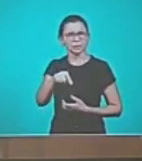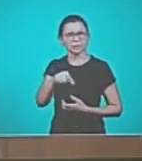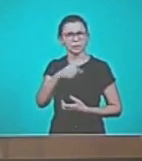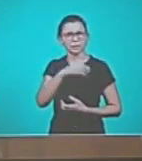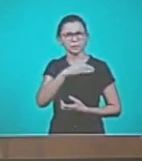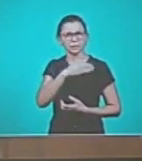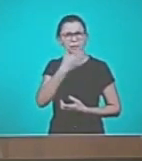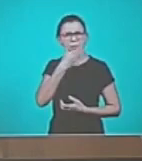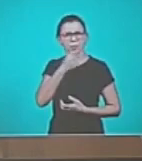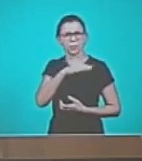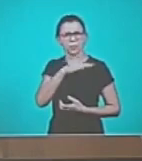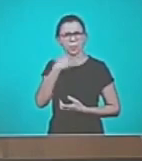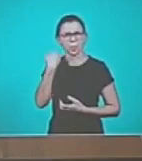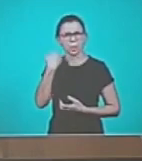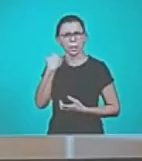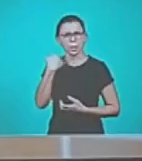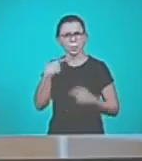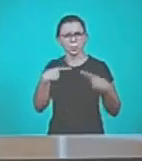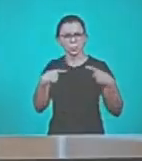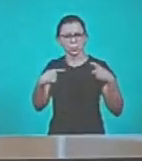man had died in a battle.